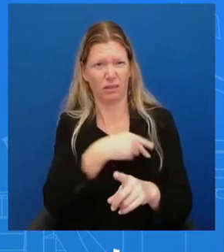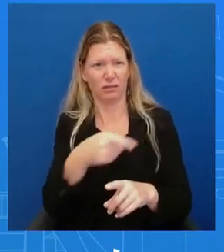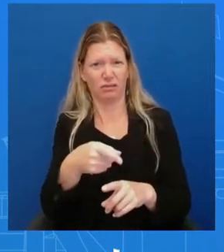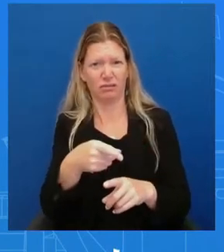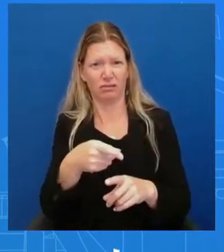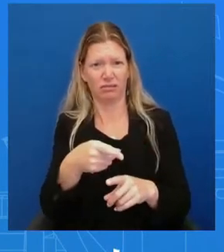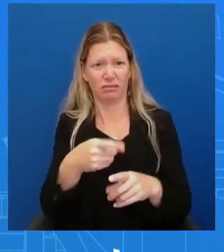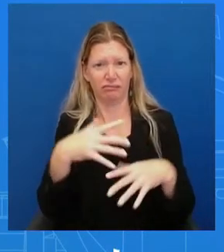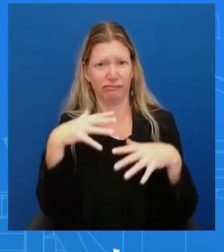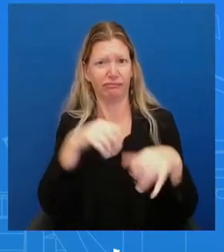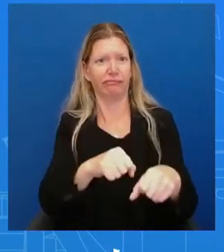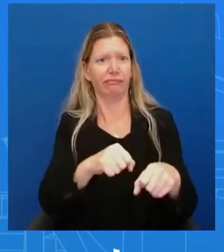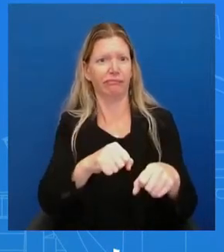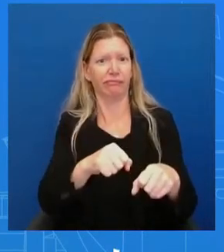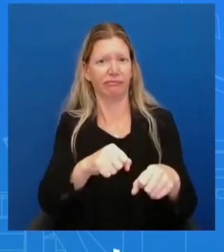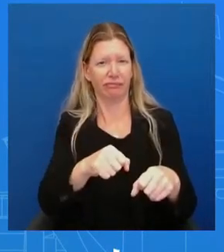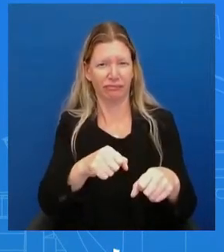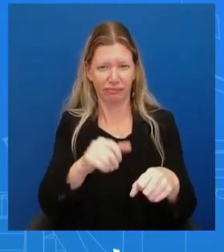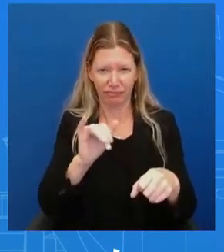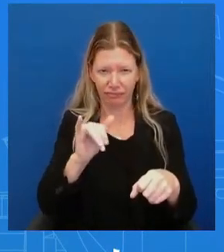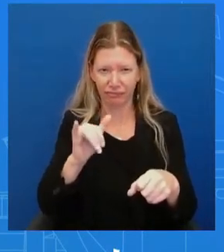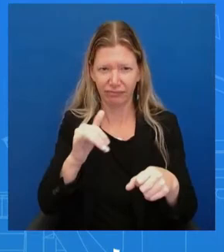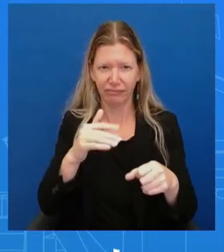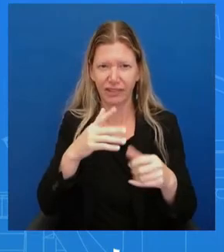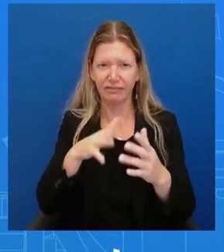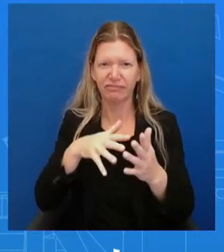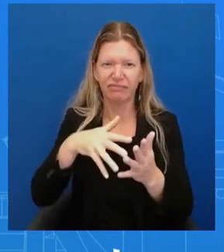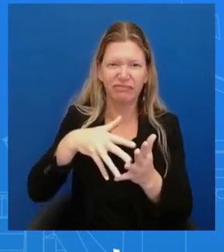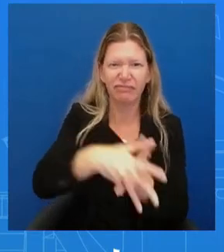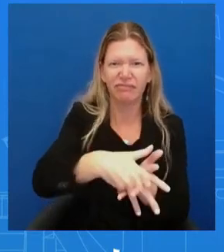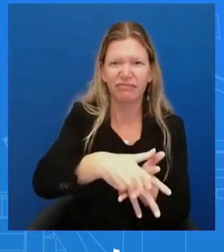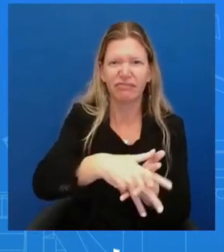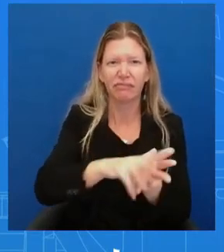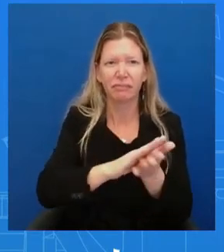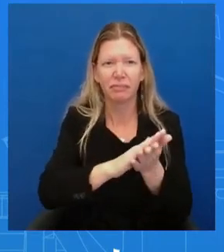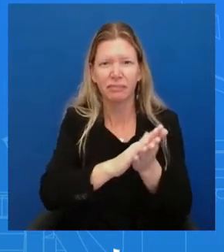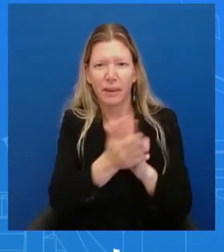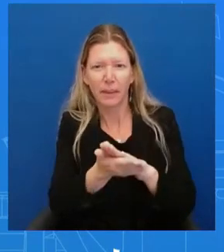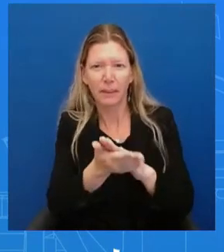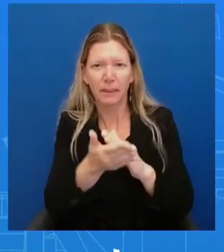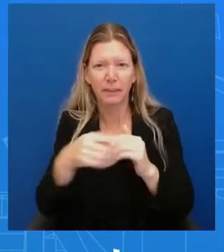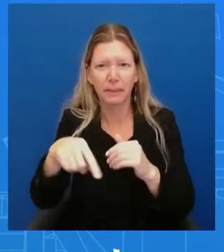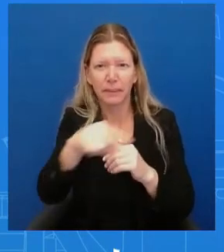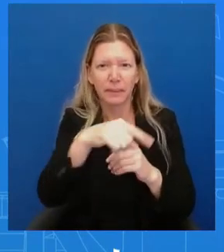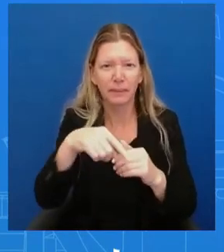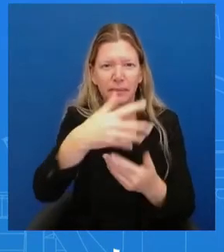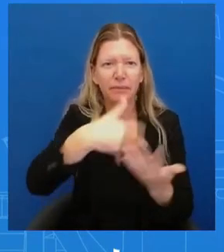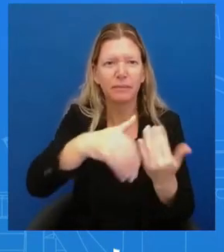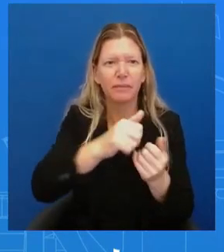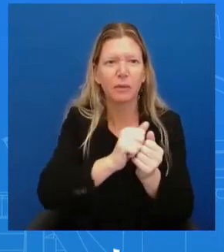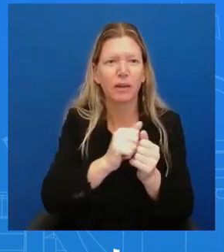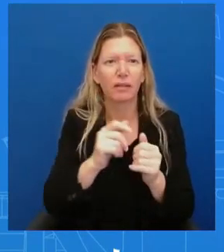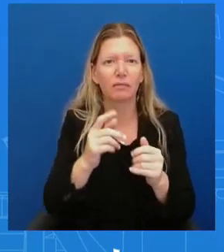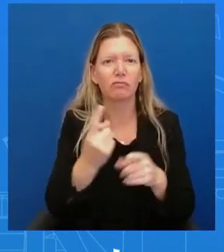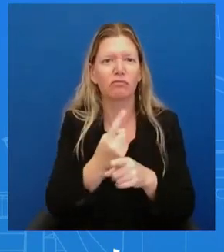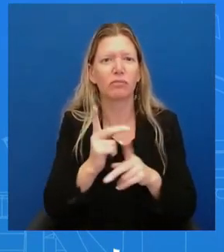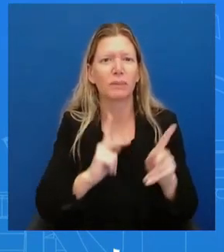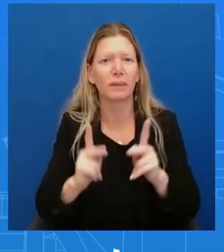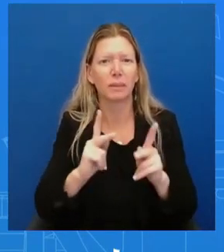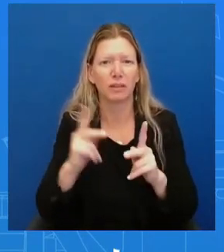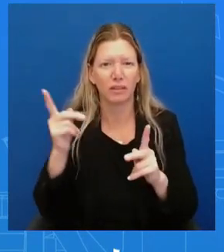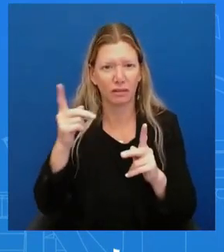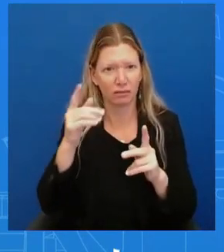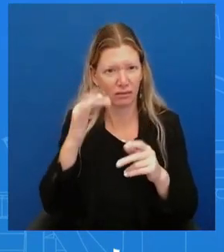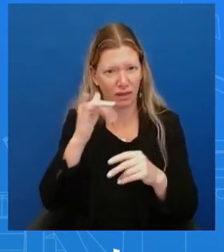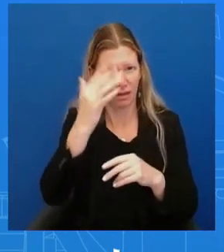embedding themselves in civilian population. This is what they're doing. And so we have to be also very clear about that. And we